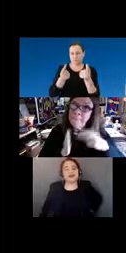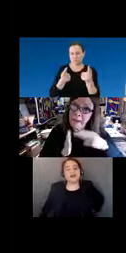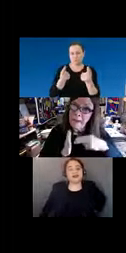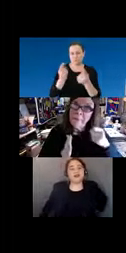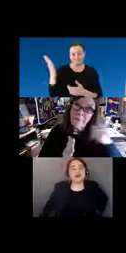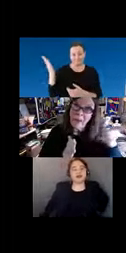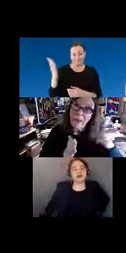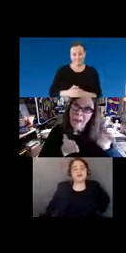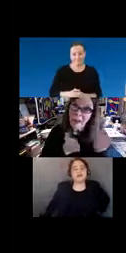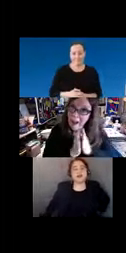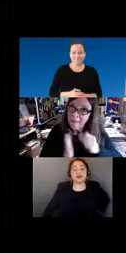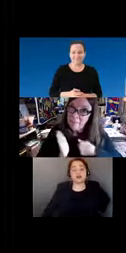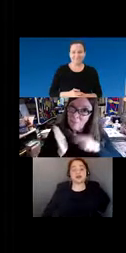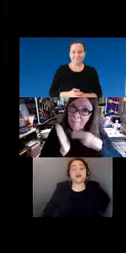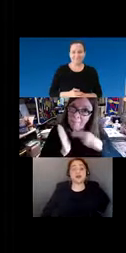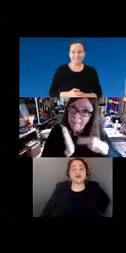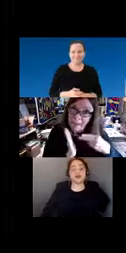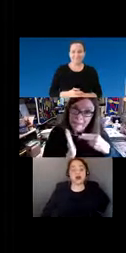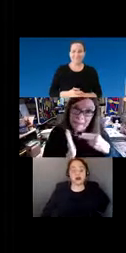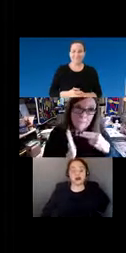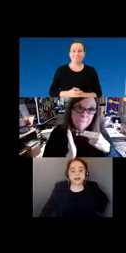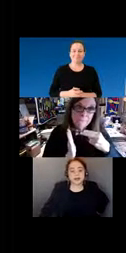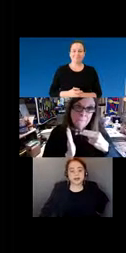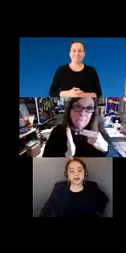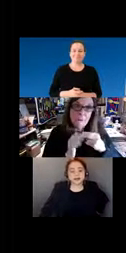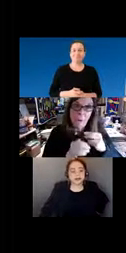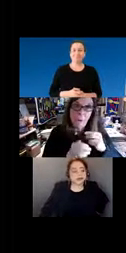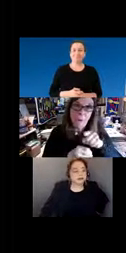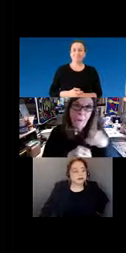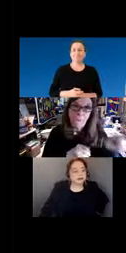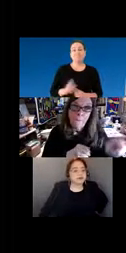And they share their experience through art.